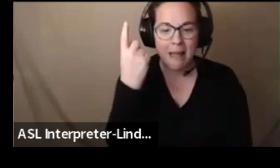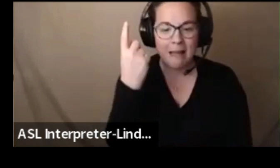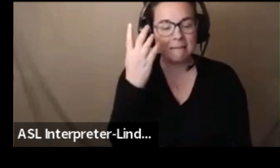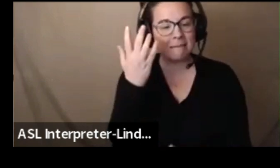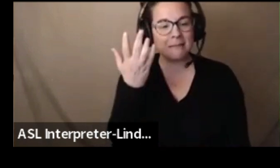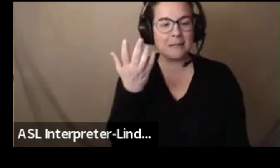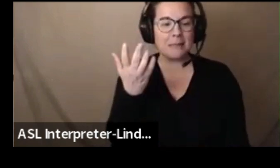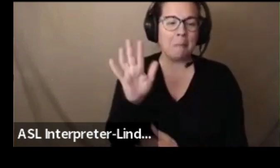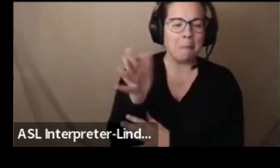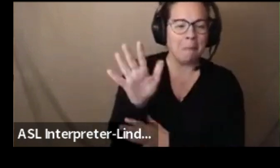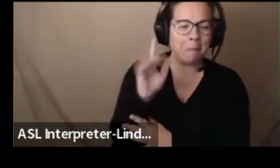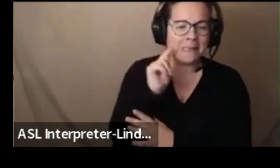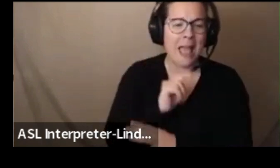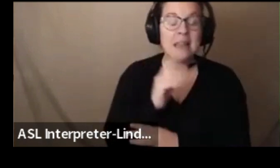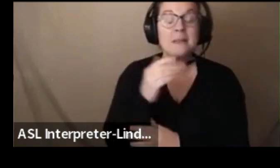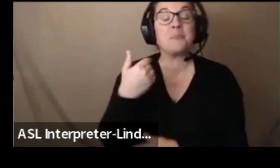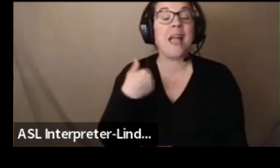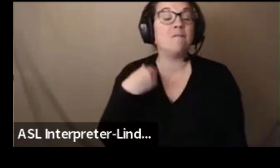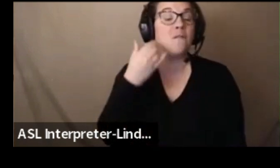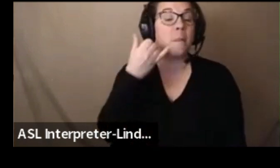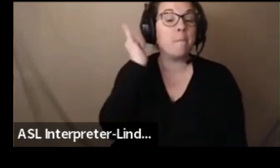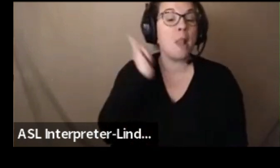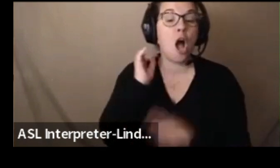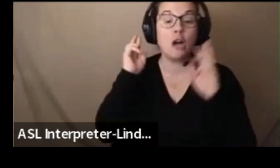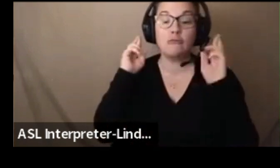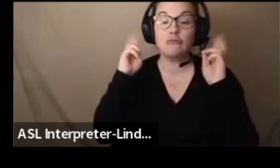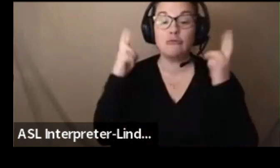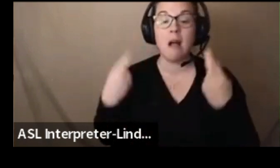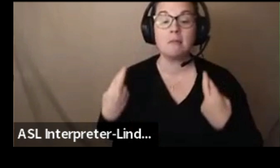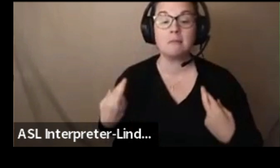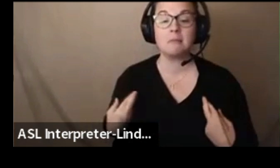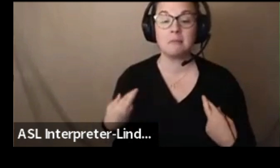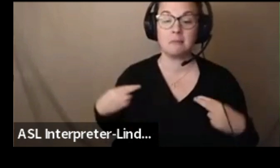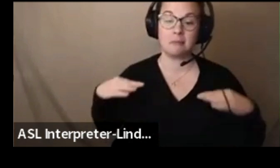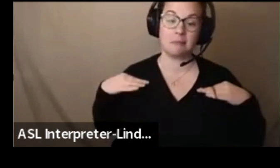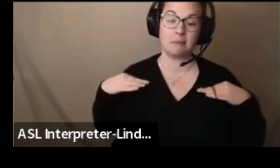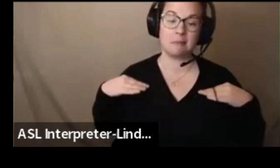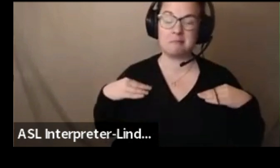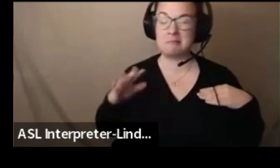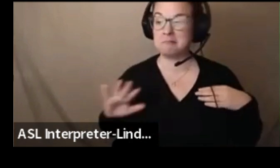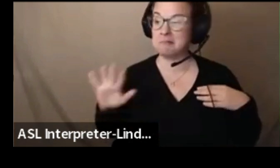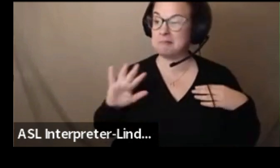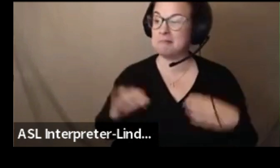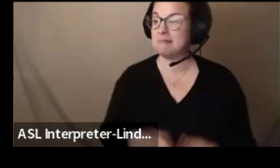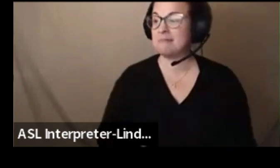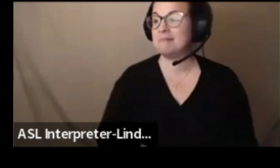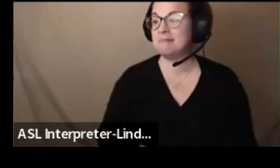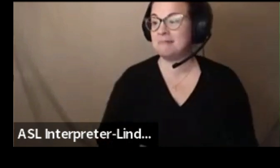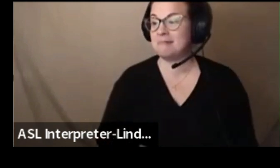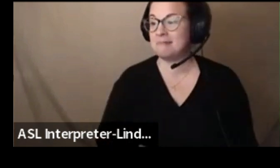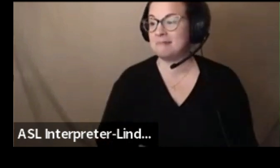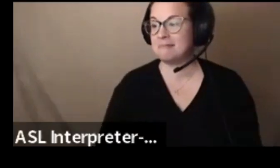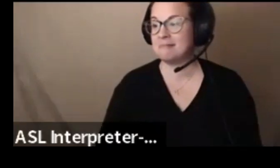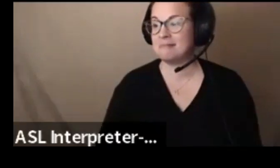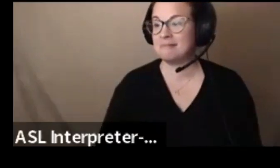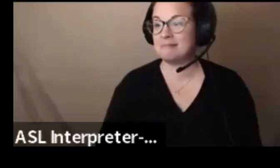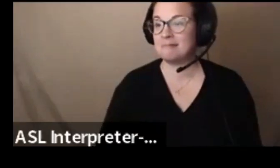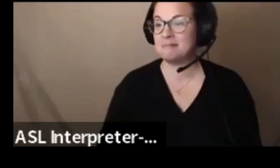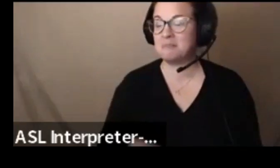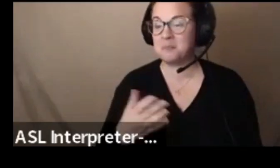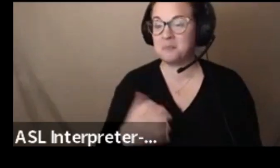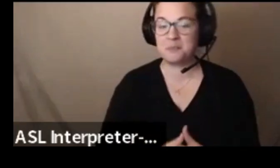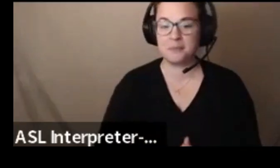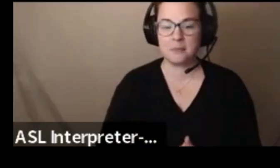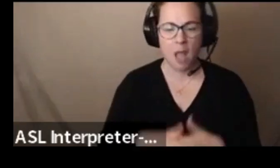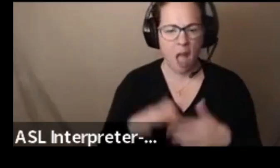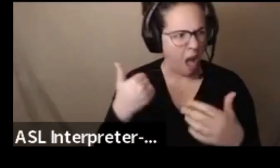I've got blonde dreadlocks down to past my shoulders, would you say? And I've got a lot